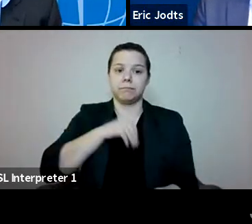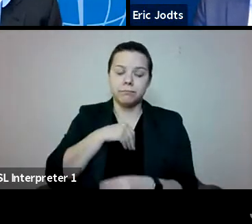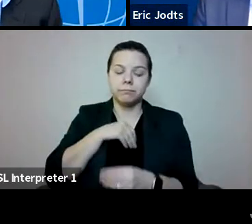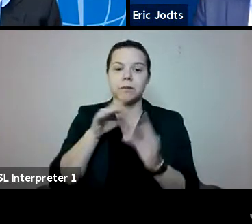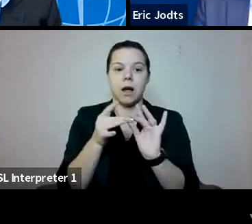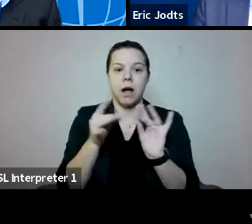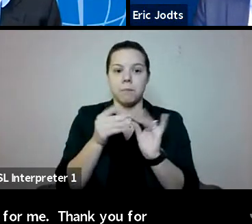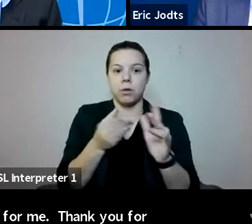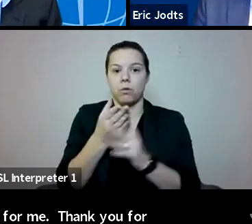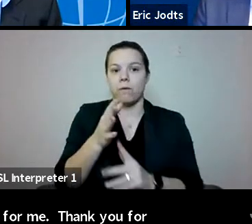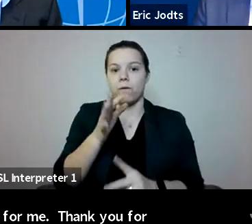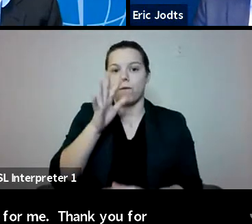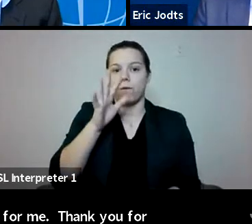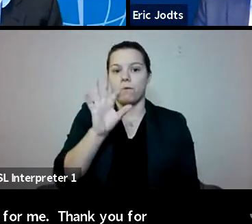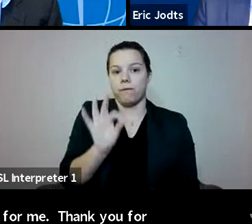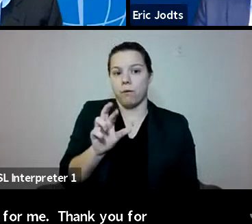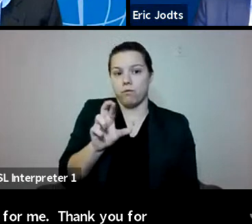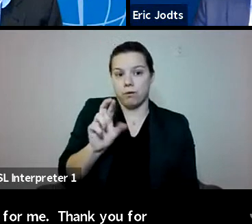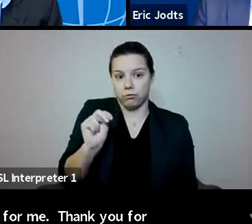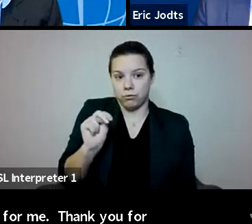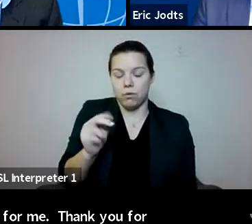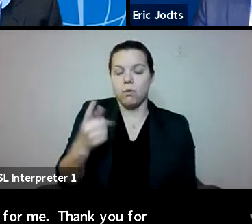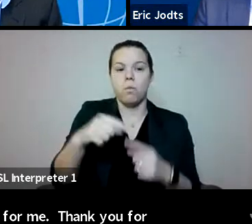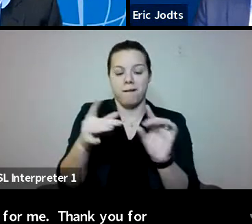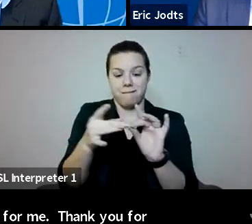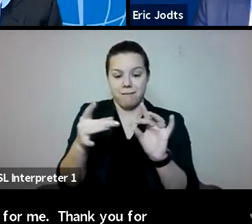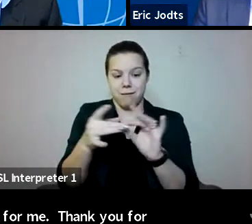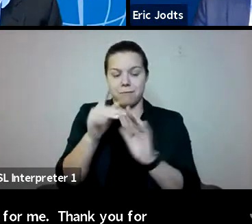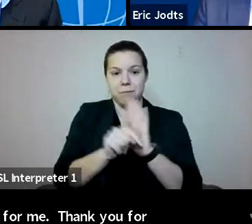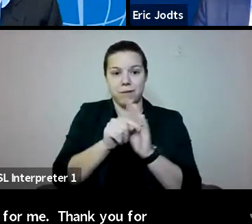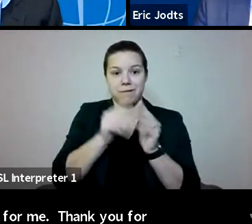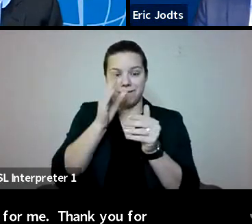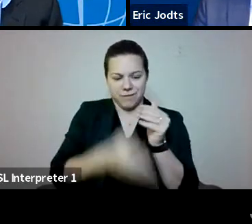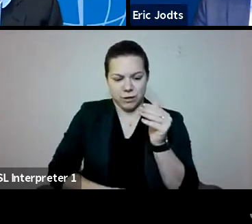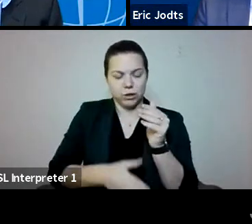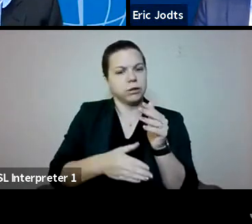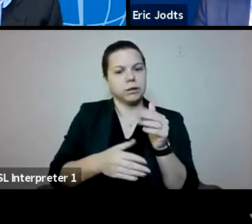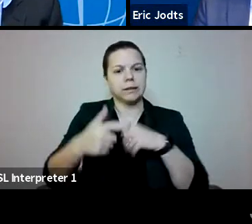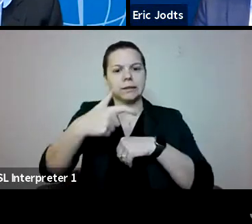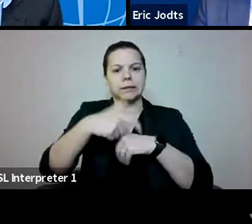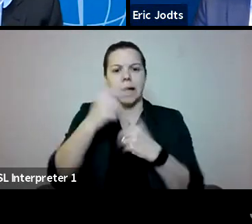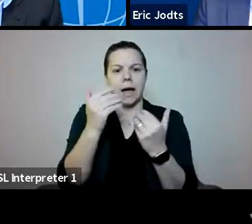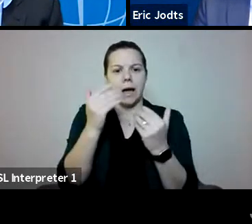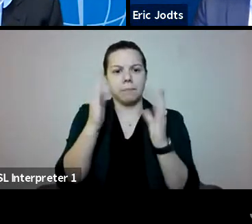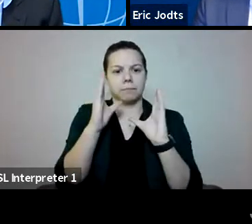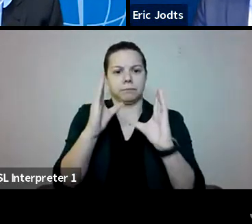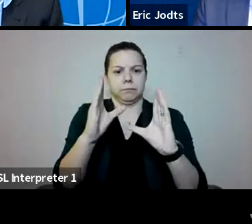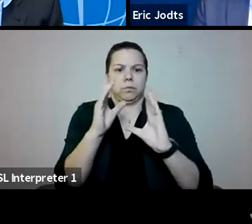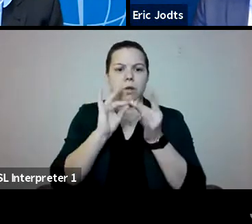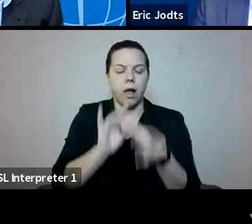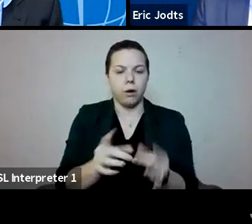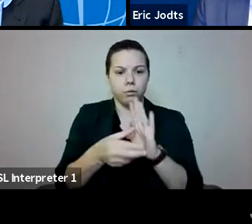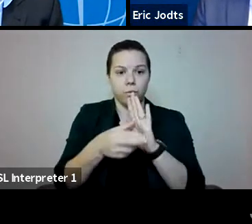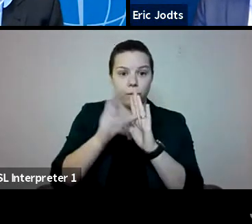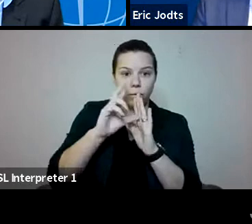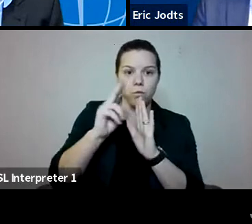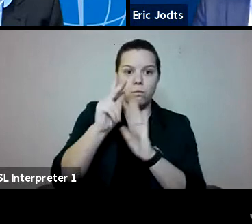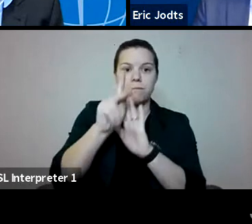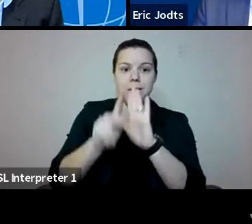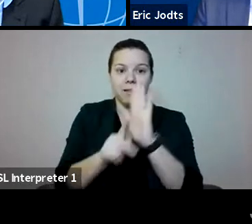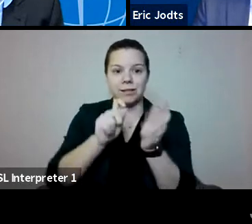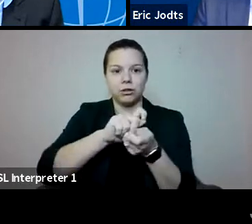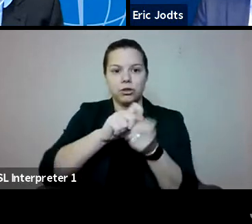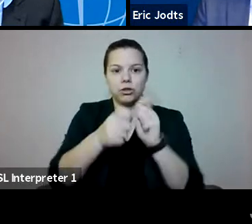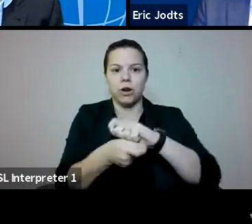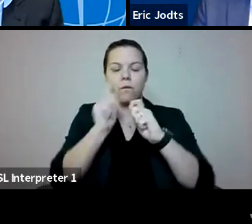Federal Register. Once the comment period is over, what is the time frame for review and policy changes to address the